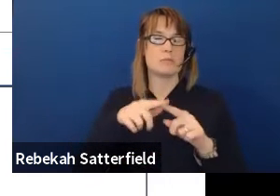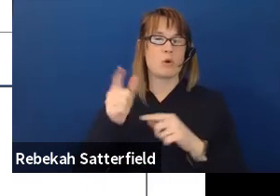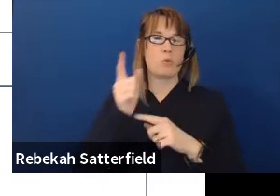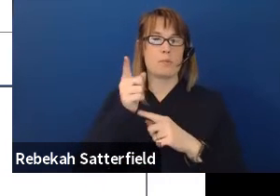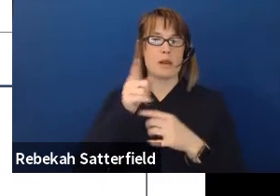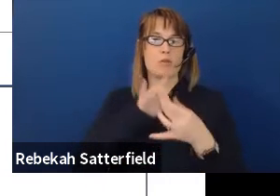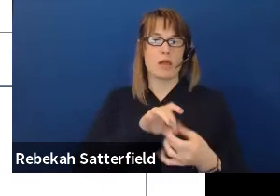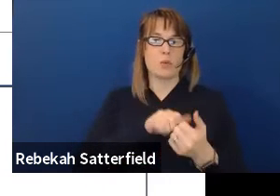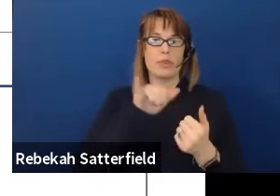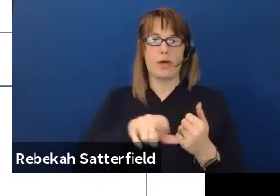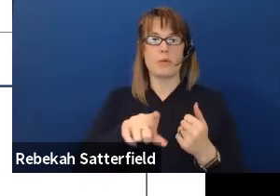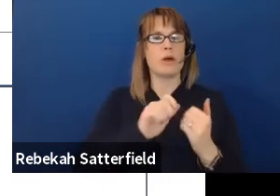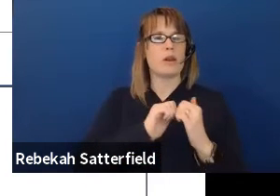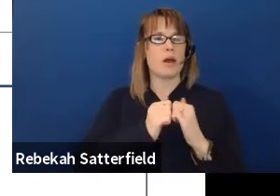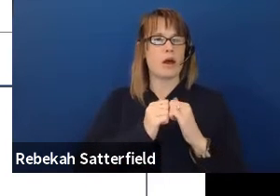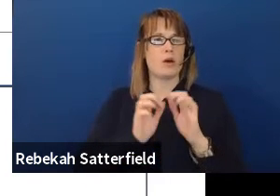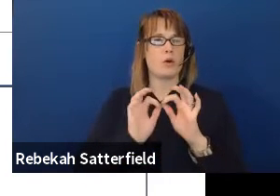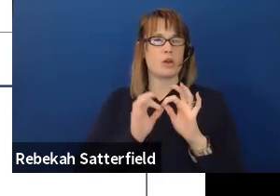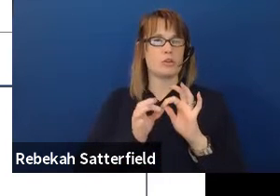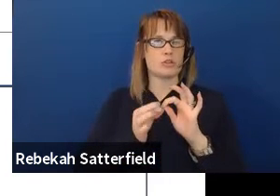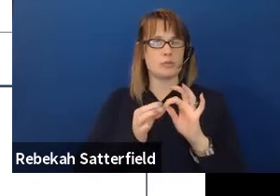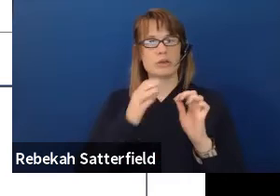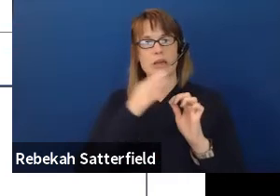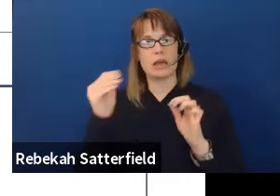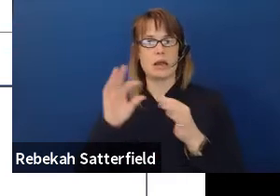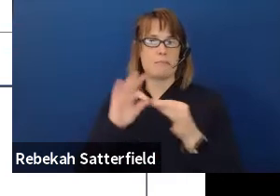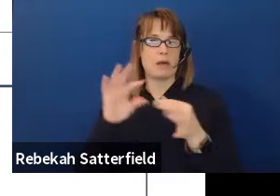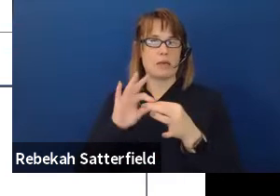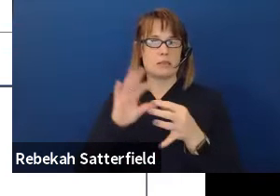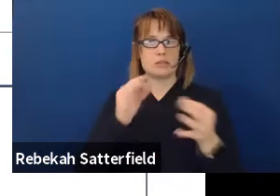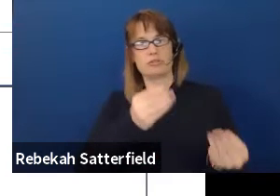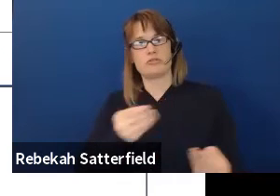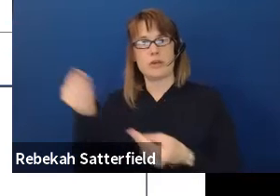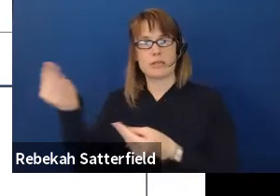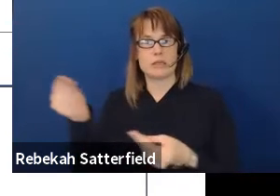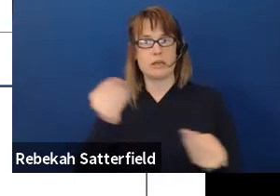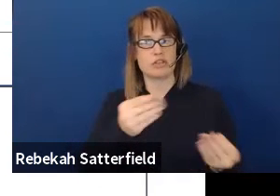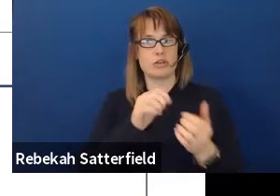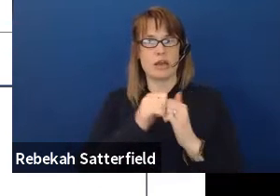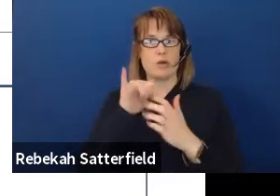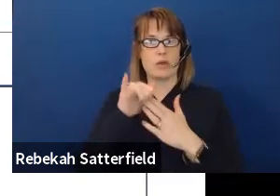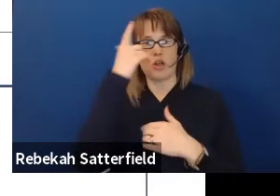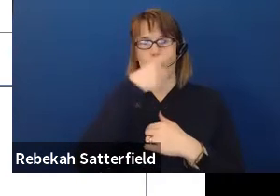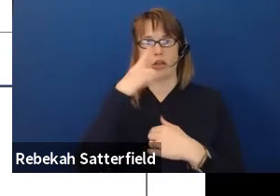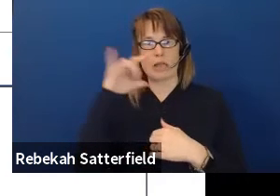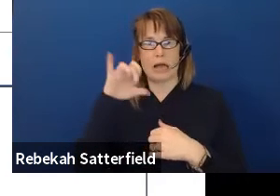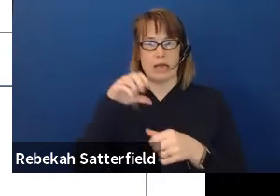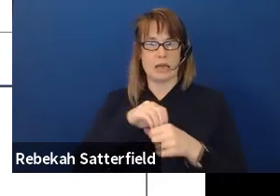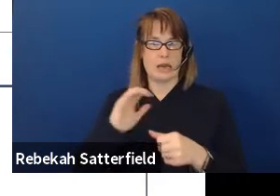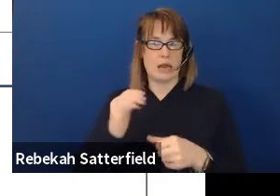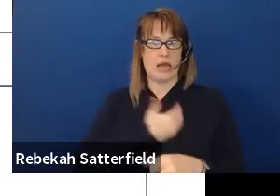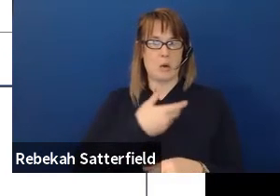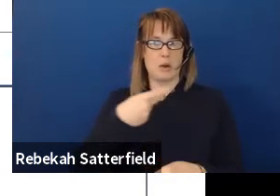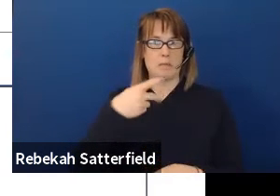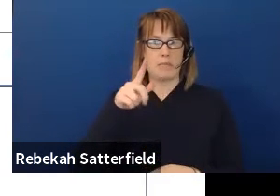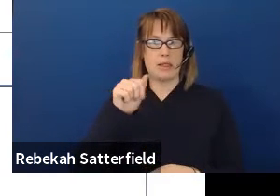slide, is how interpretation and message translation looks in our platform. So I just want to take a minute